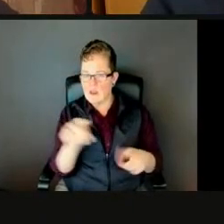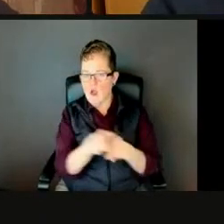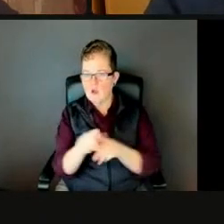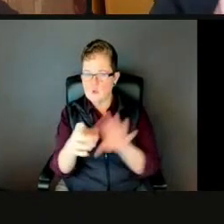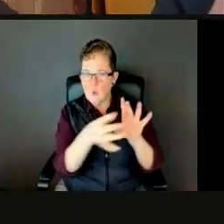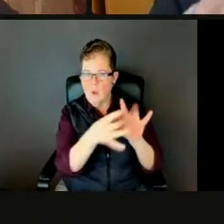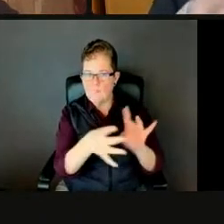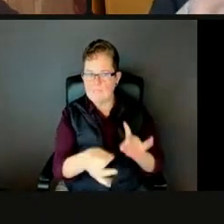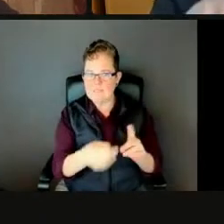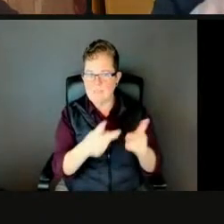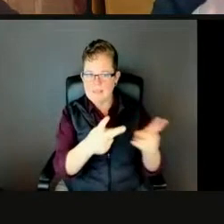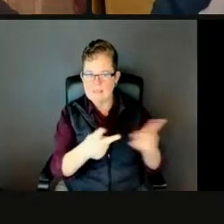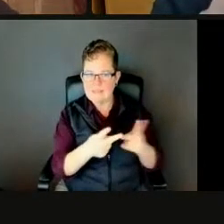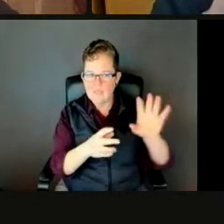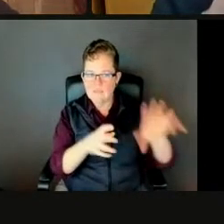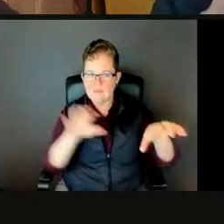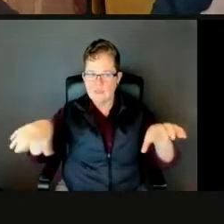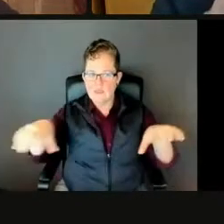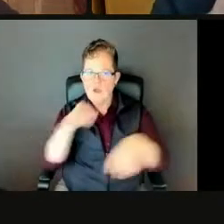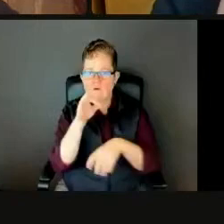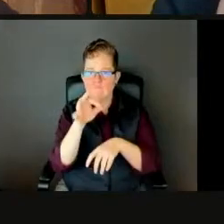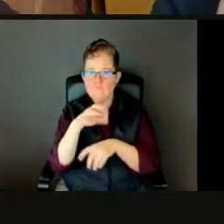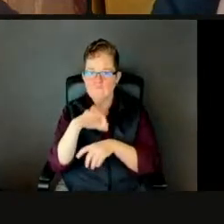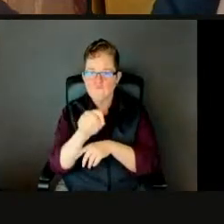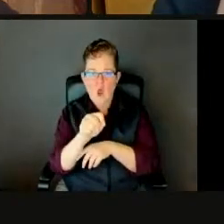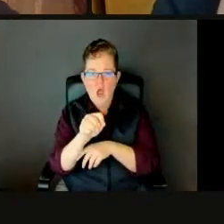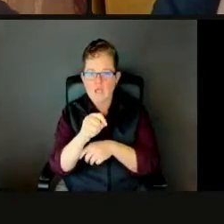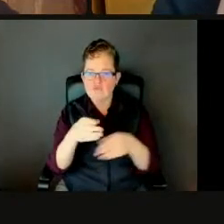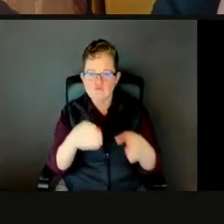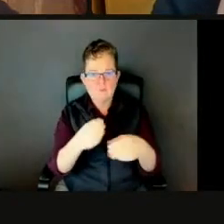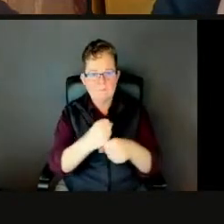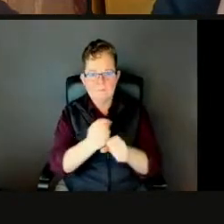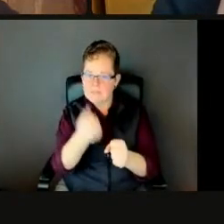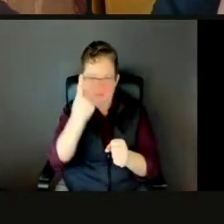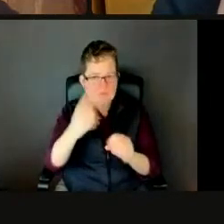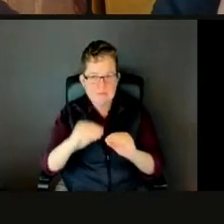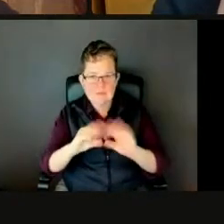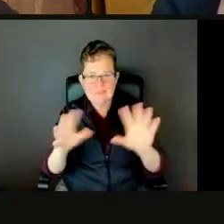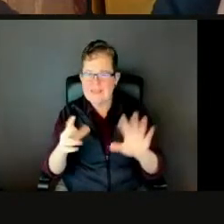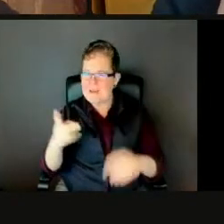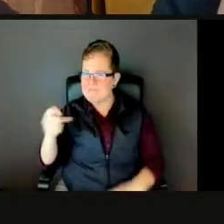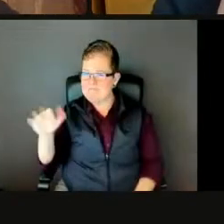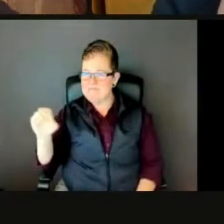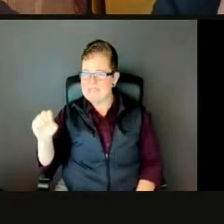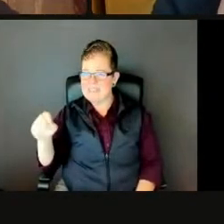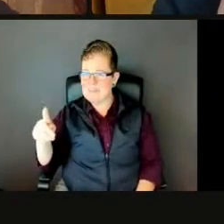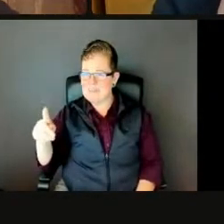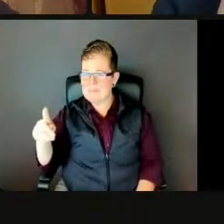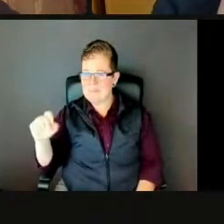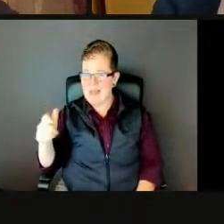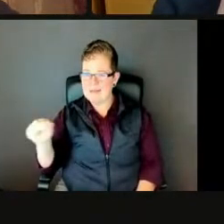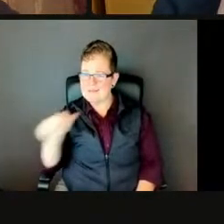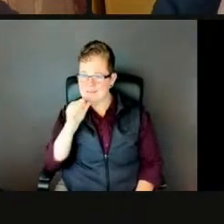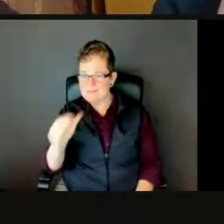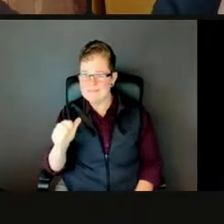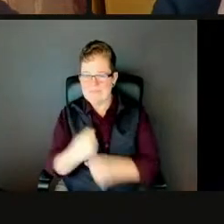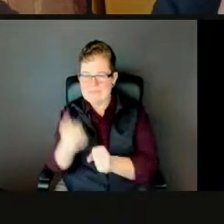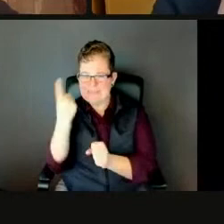those sites. You know, the Front Street makes sense, complete sense to me. Peace Plaza doesn't, for many reasons. Doesn't make